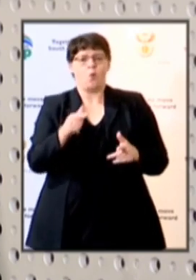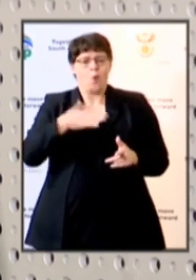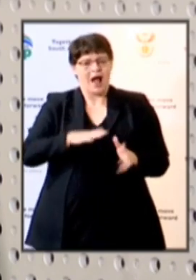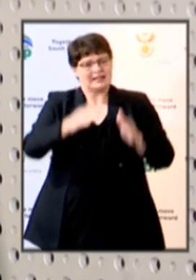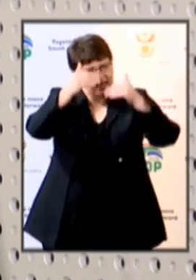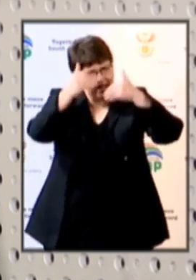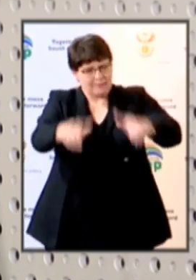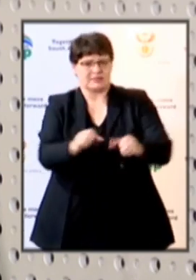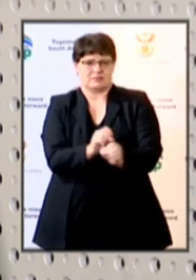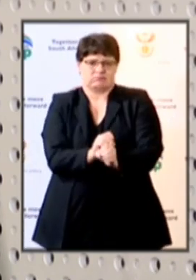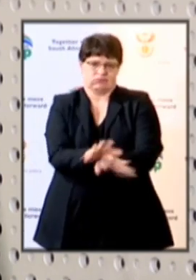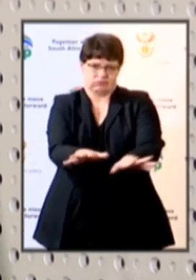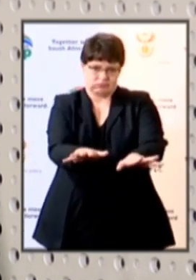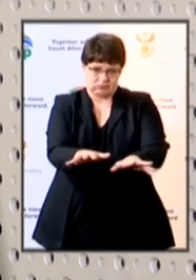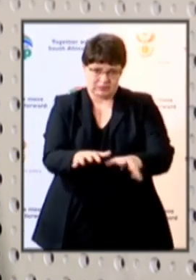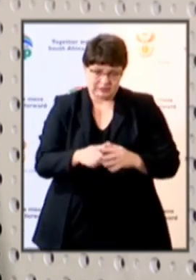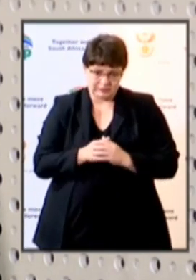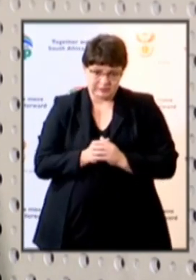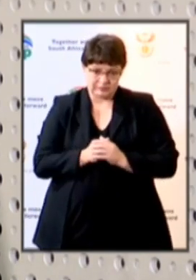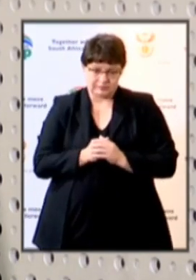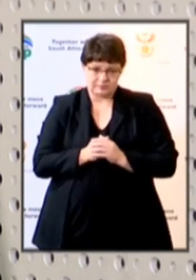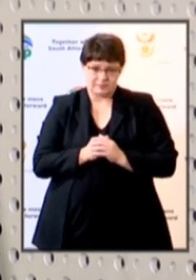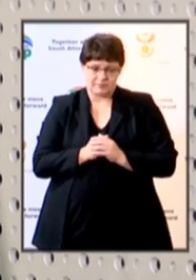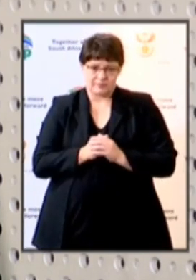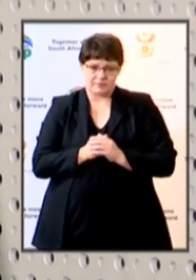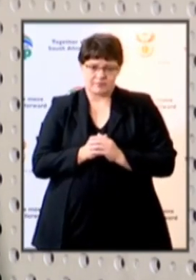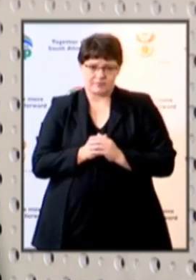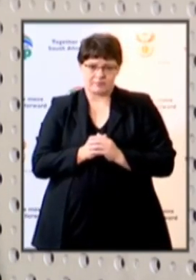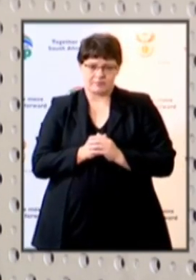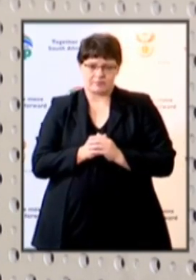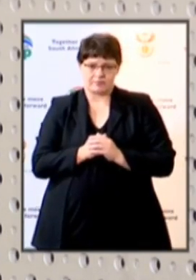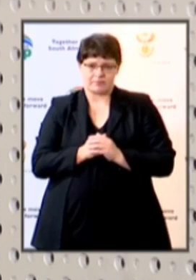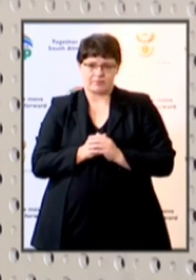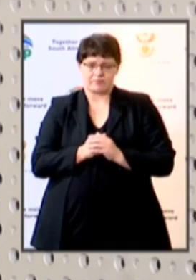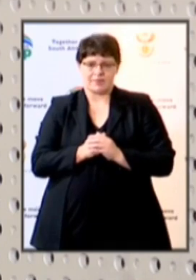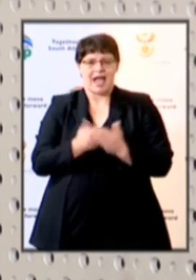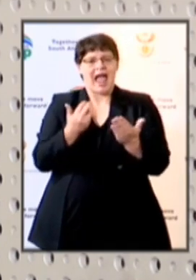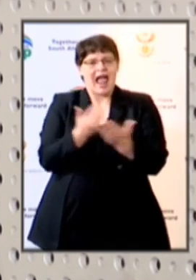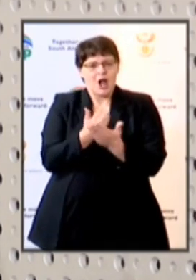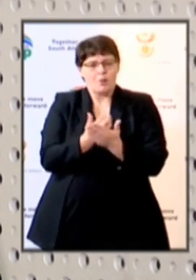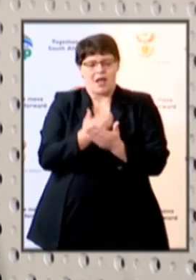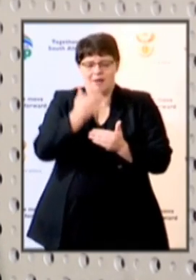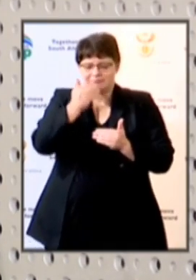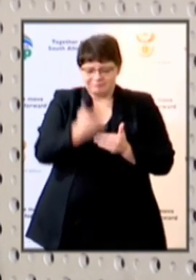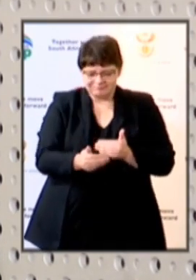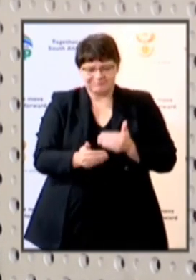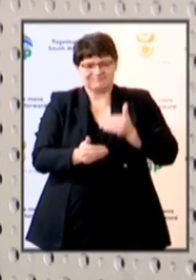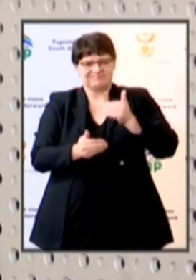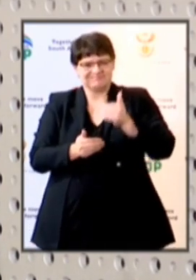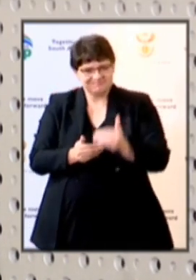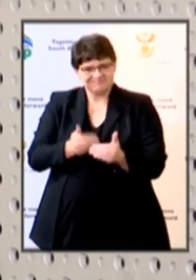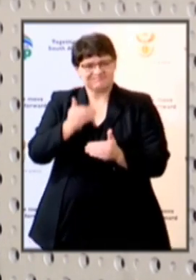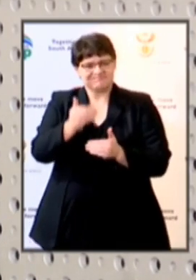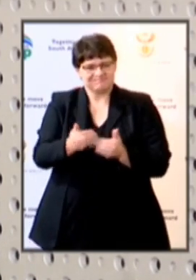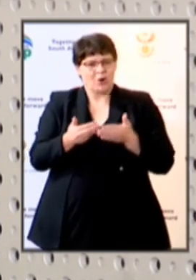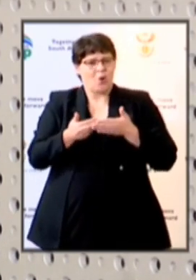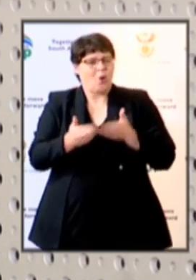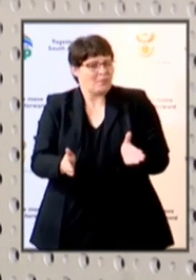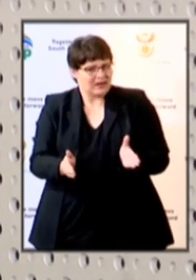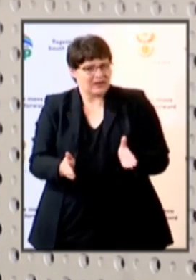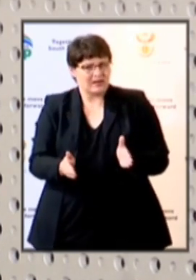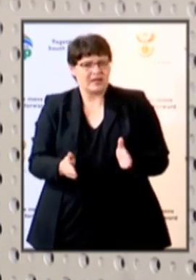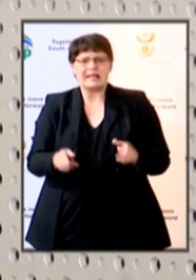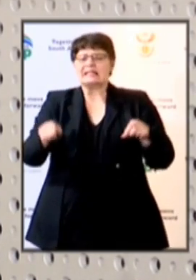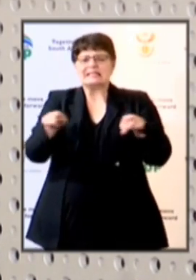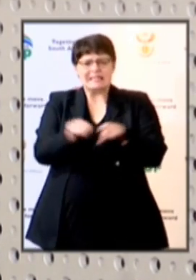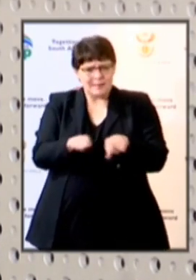limit that. The phased reopening of the economy is also an opportunity to support